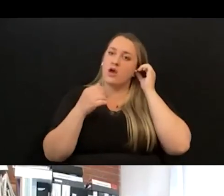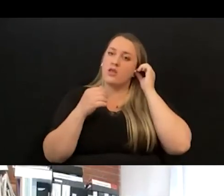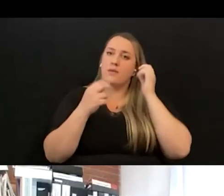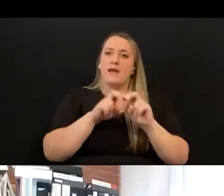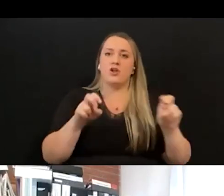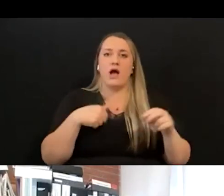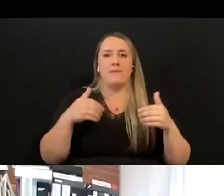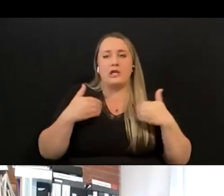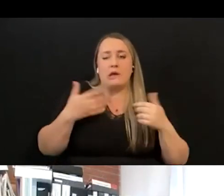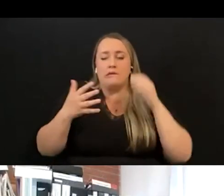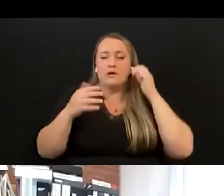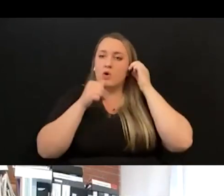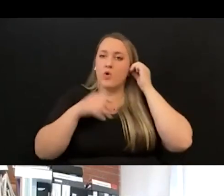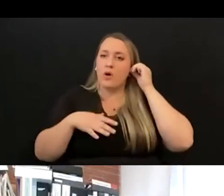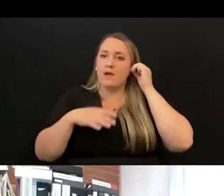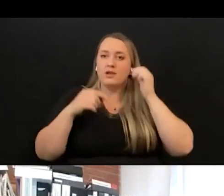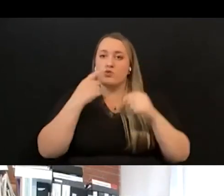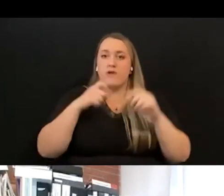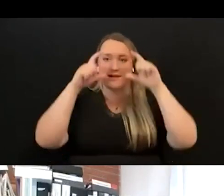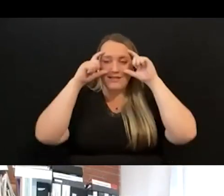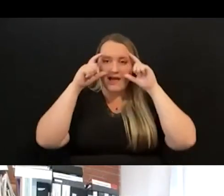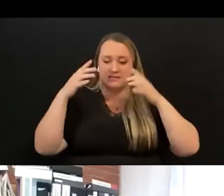glasses covered in cat hair. And